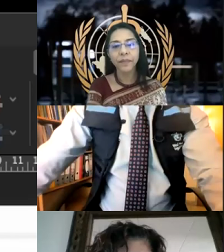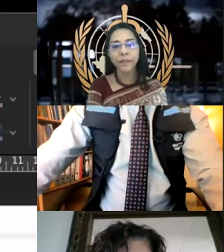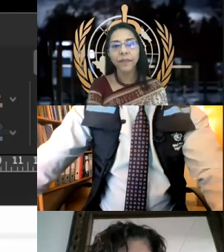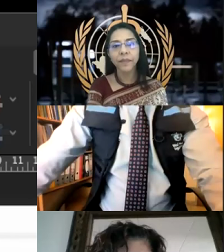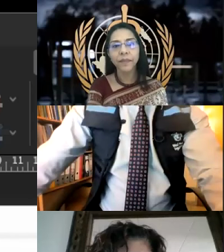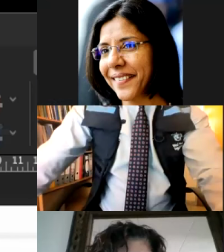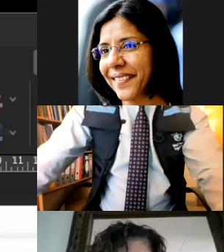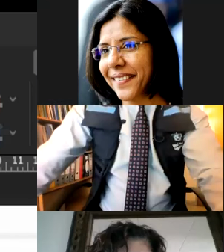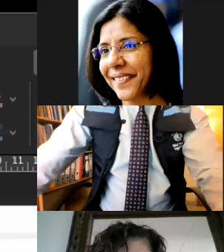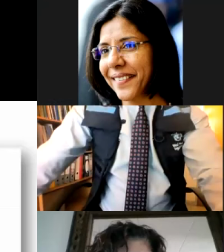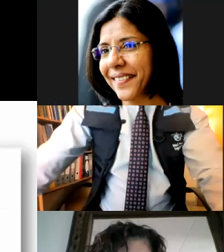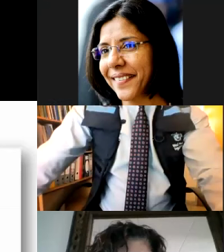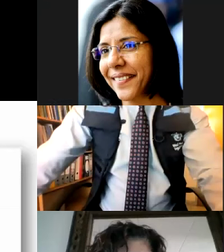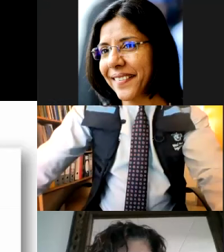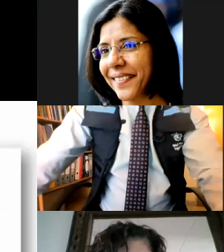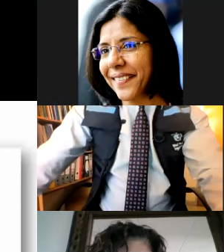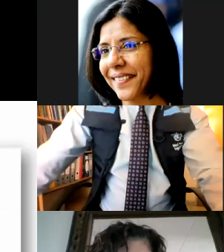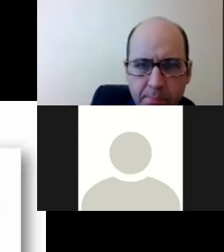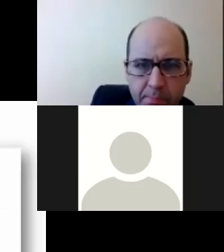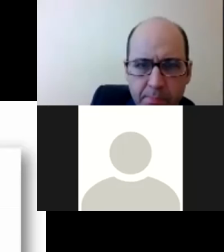African context. Thank you, Devet.